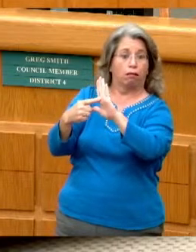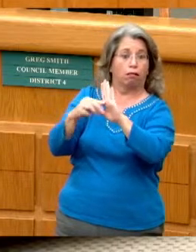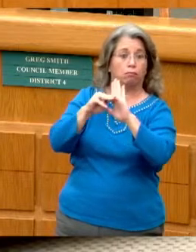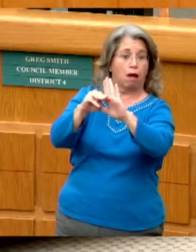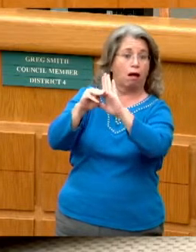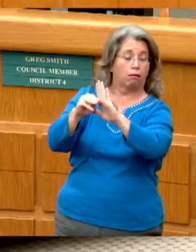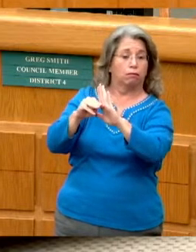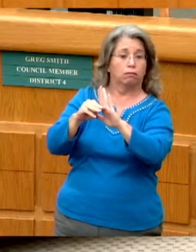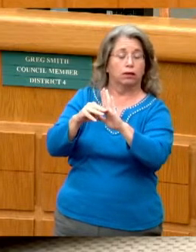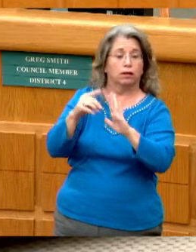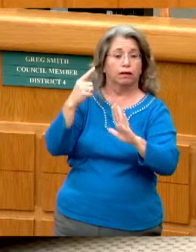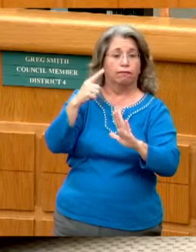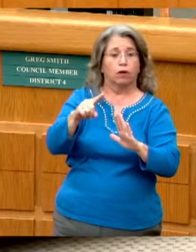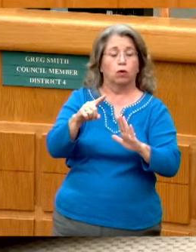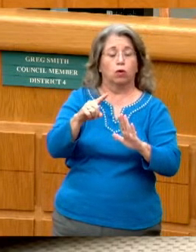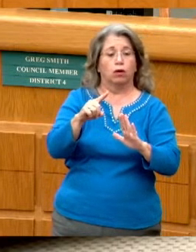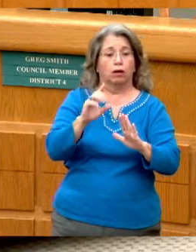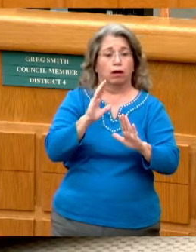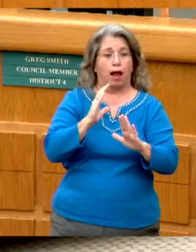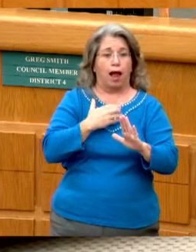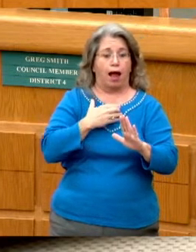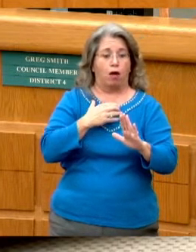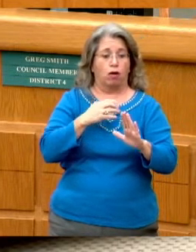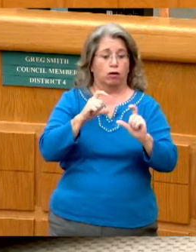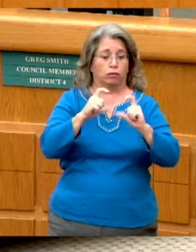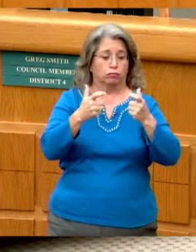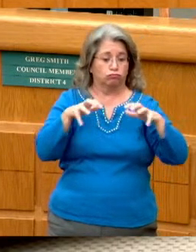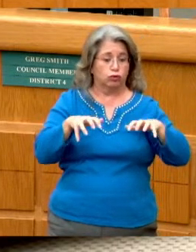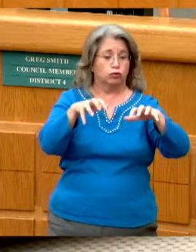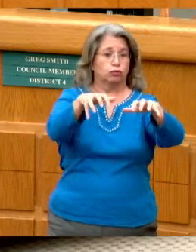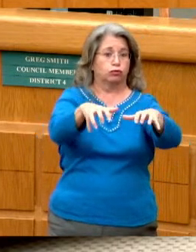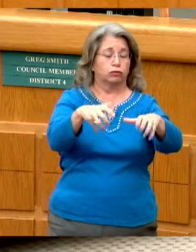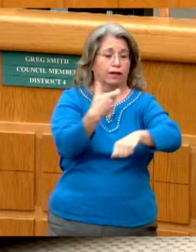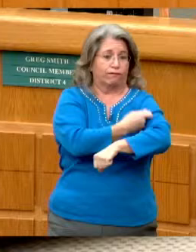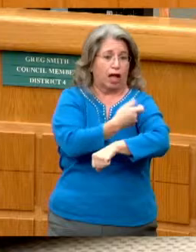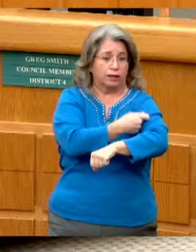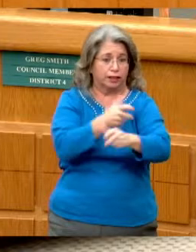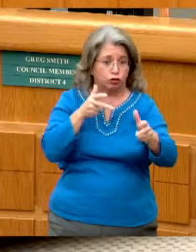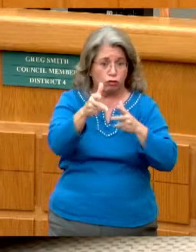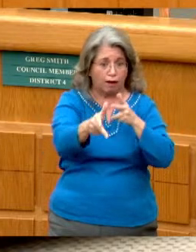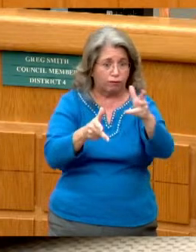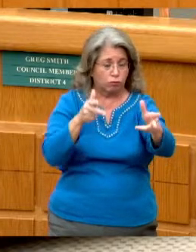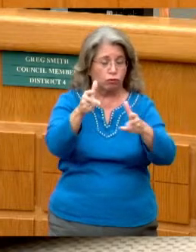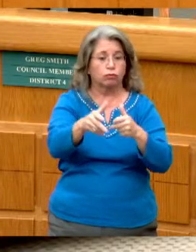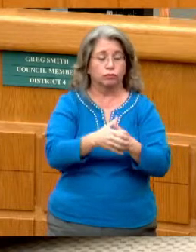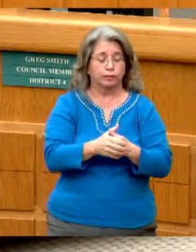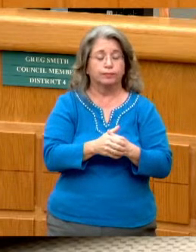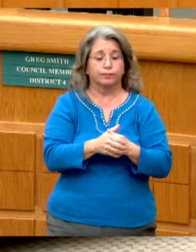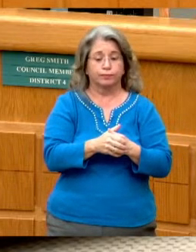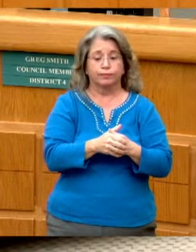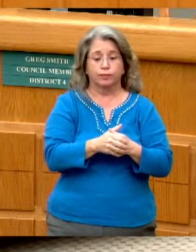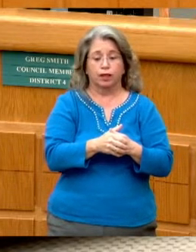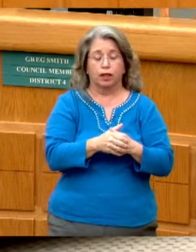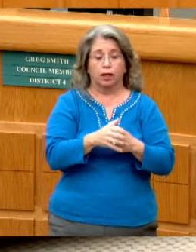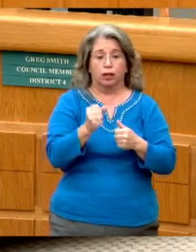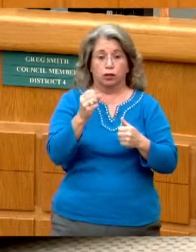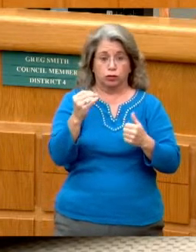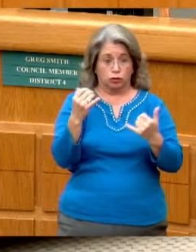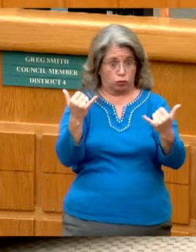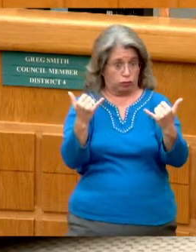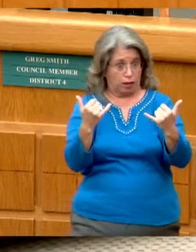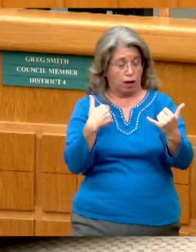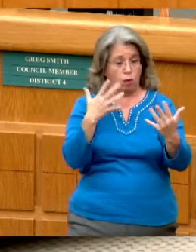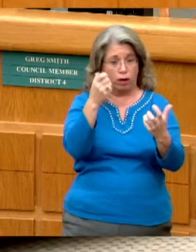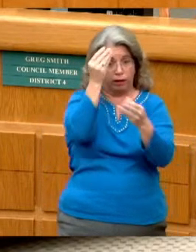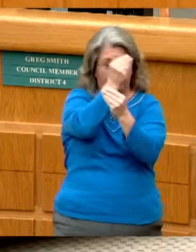drive-through operation in Nueces County at the Richard Borchard Fairgrounds. And so today we want to inform the